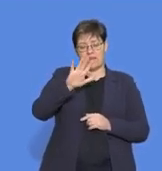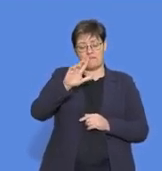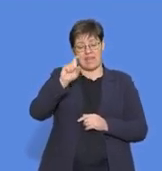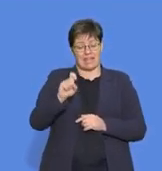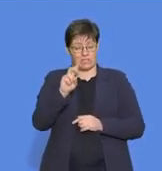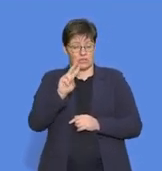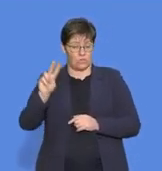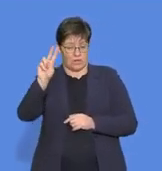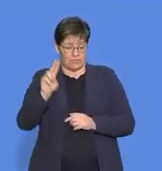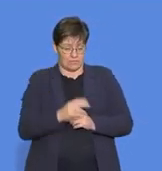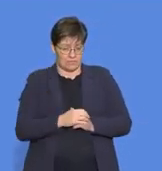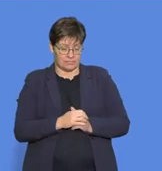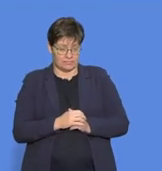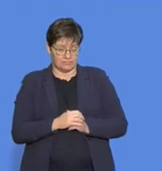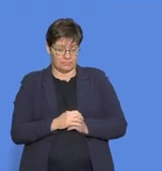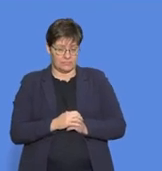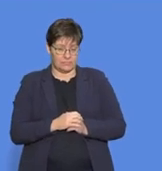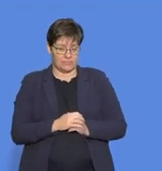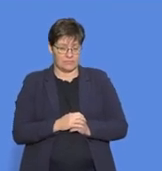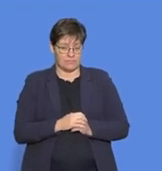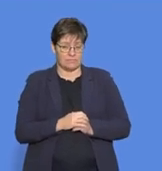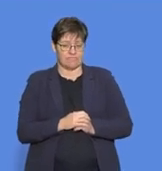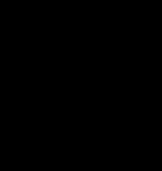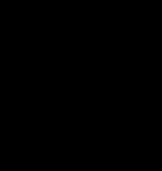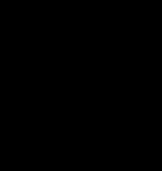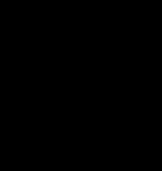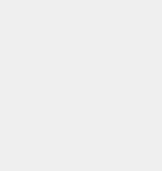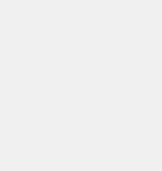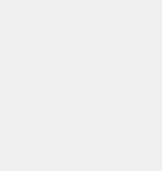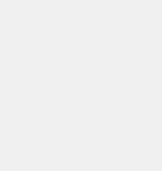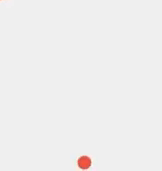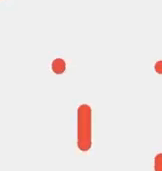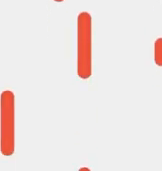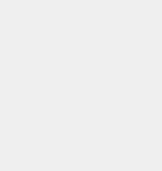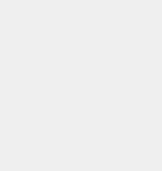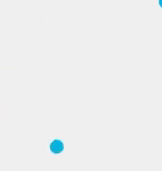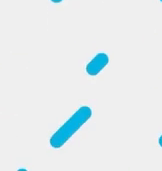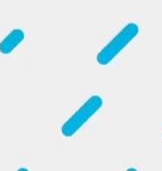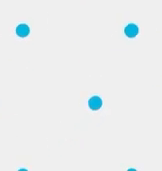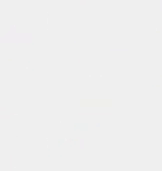0.65 x squared.